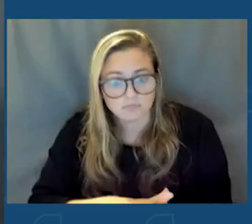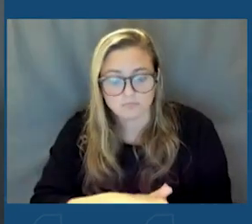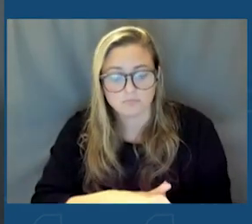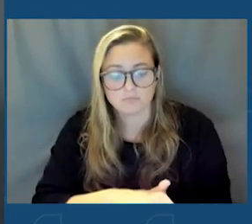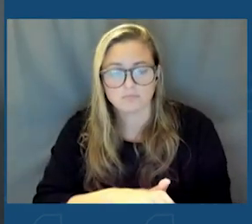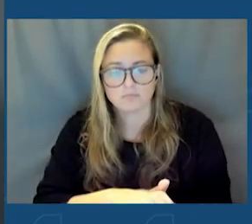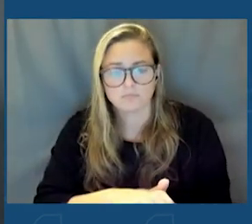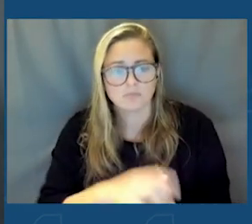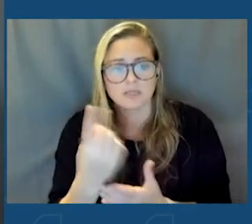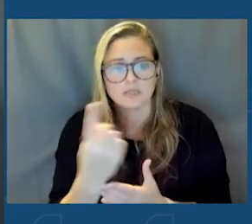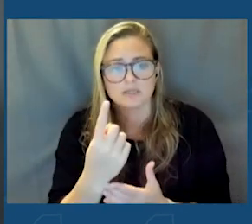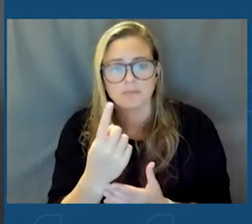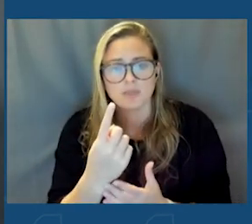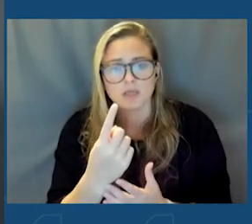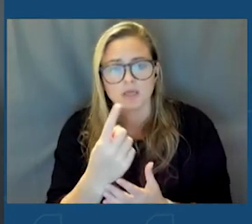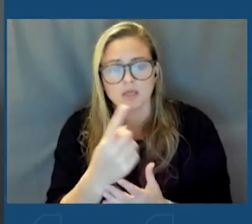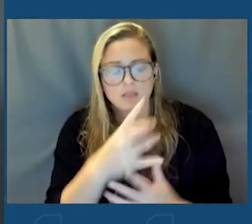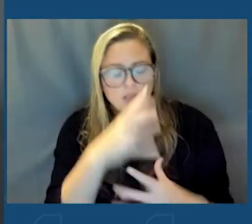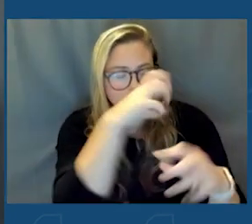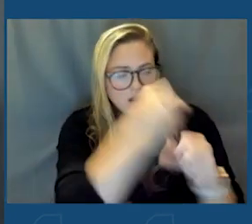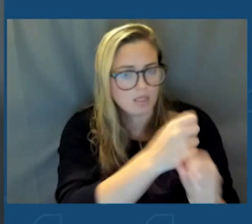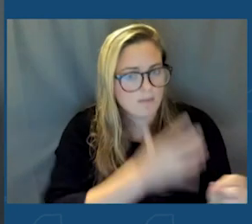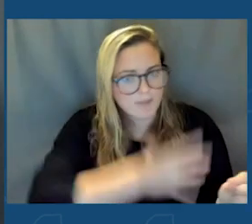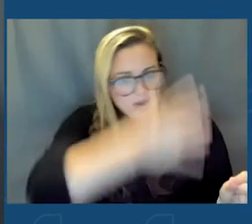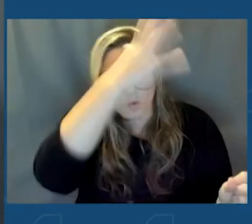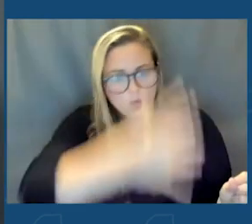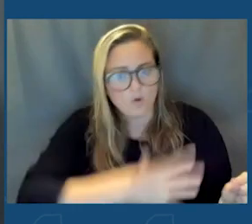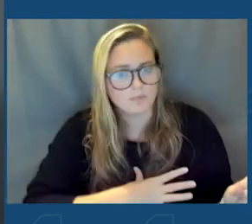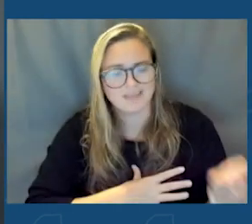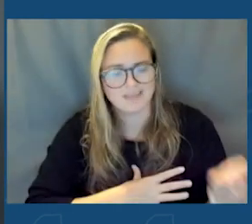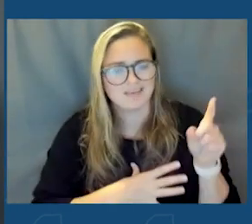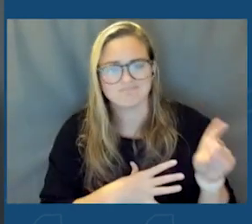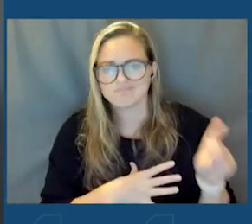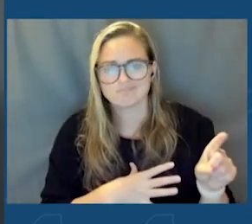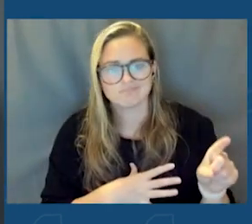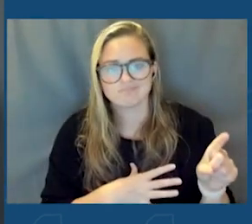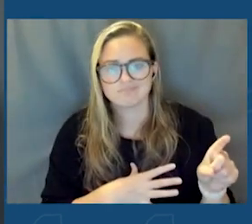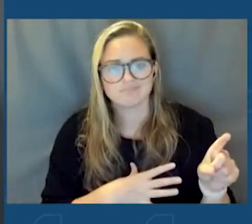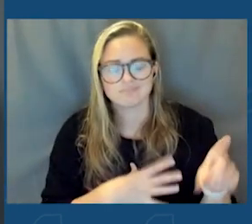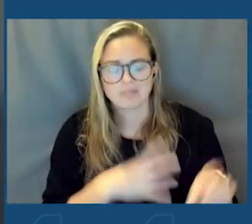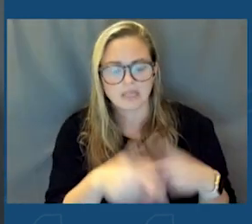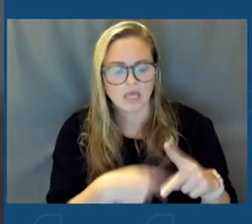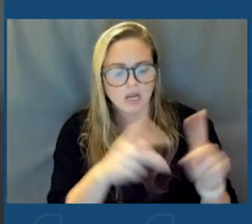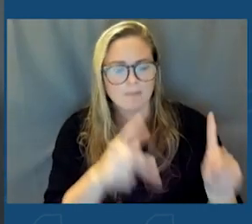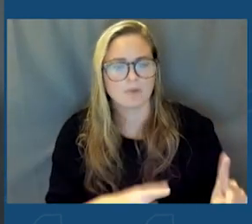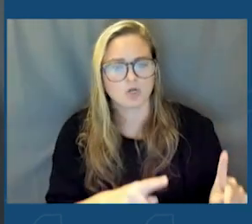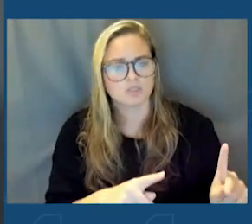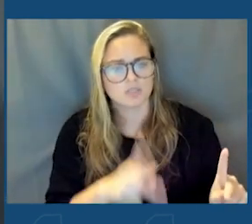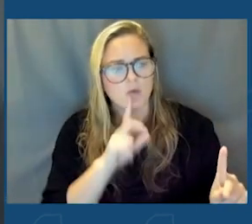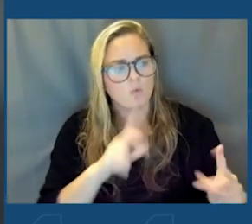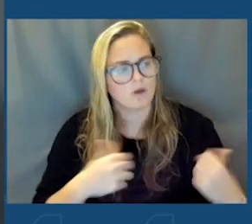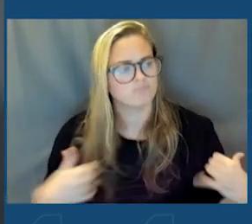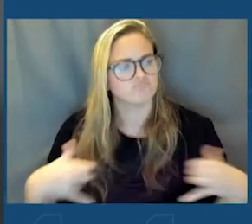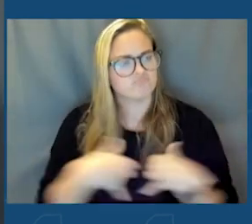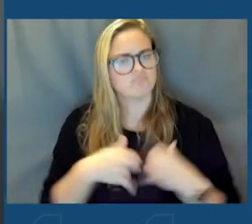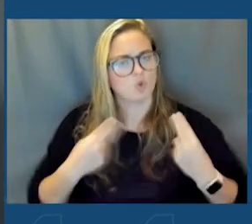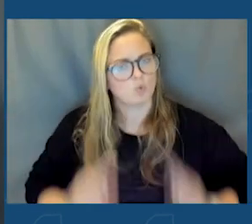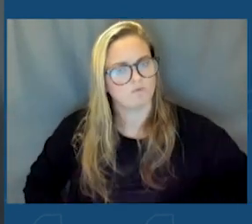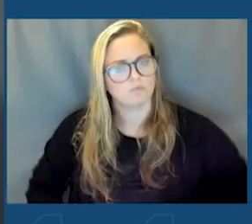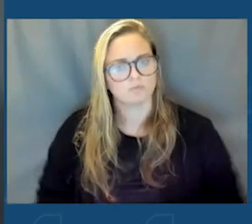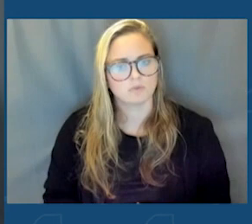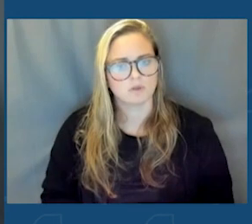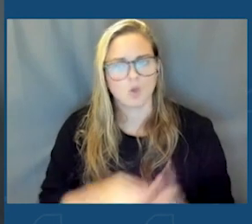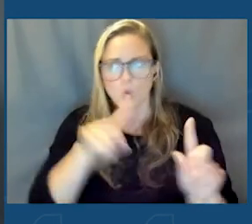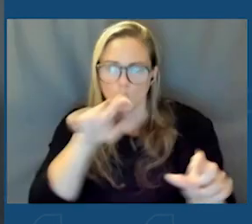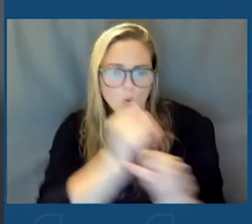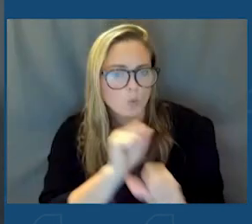something attracted to that man or woman that made them the kind of person who would put on a uniform that day or go into